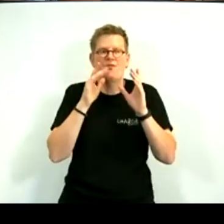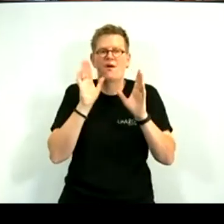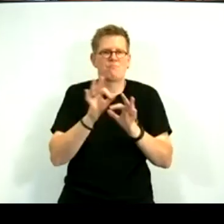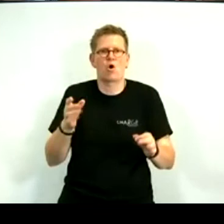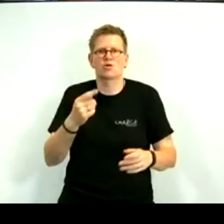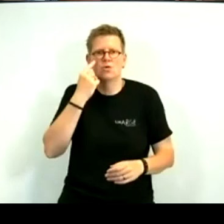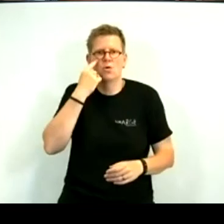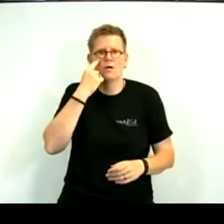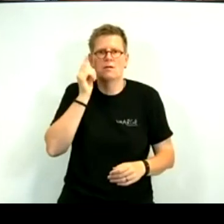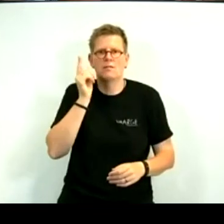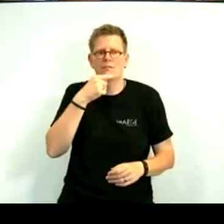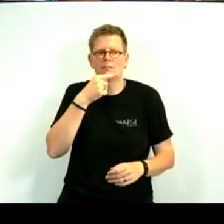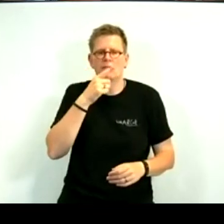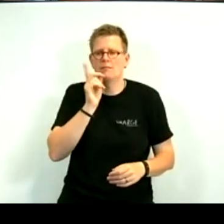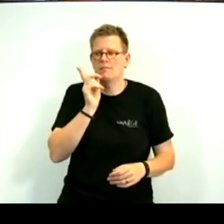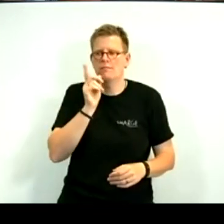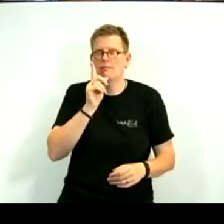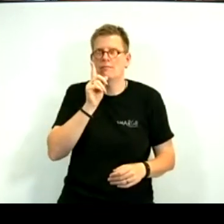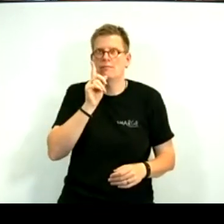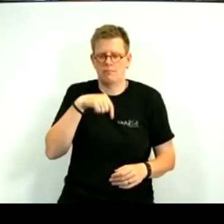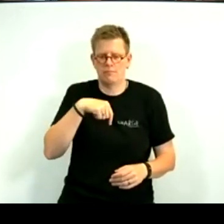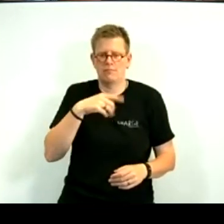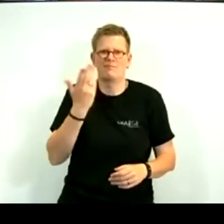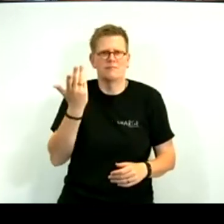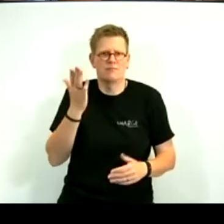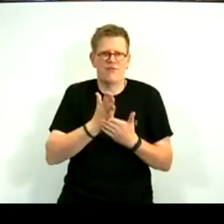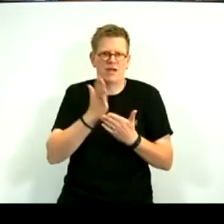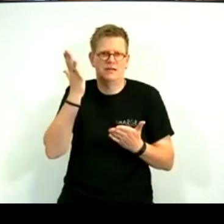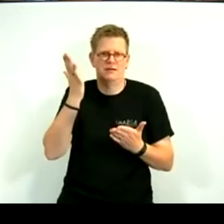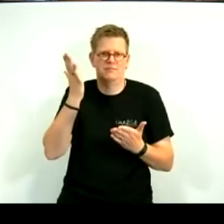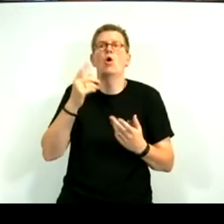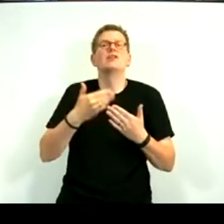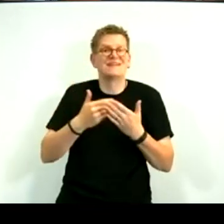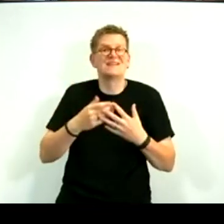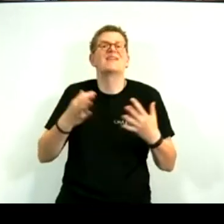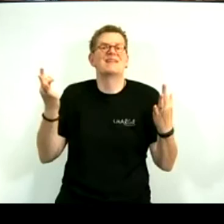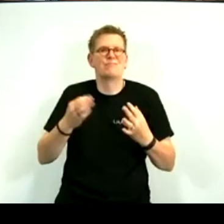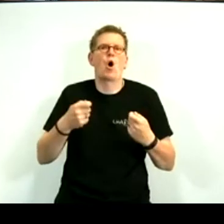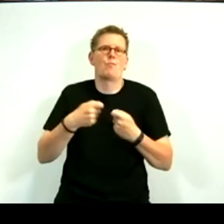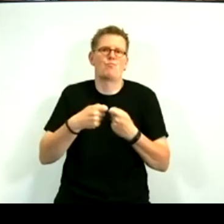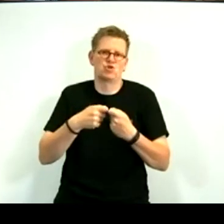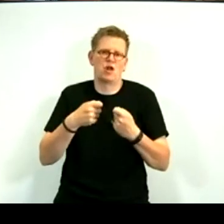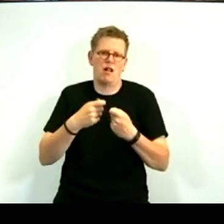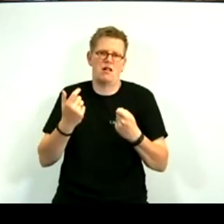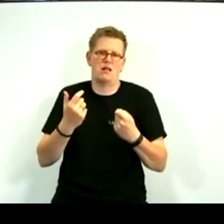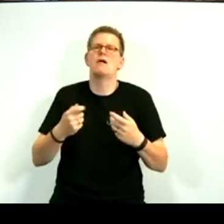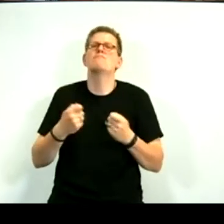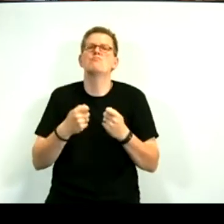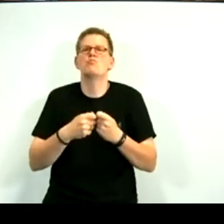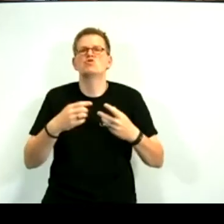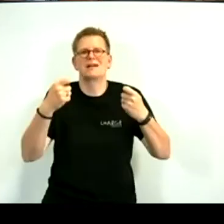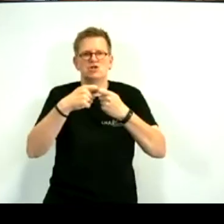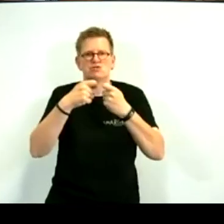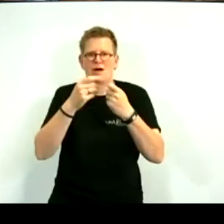Now that needs normal muscle tone to operate under control. And we know that people